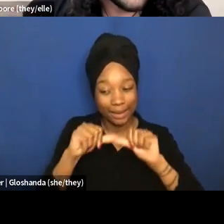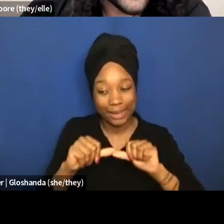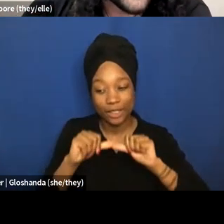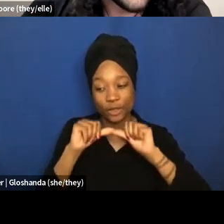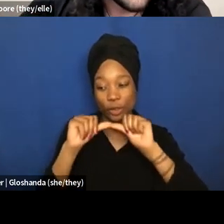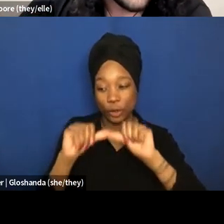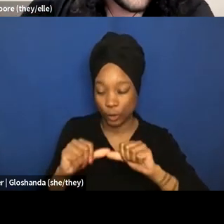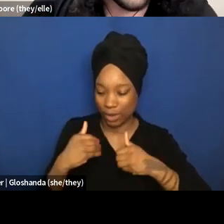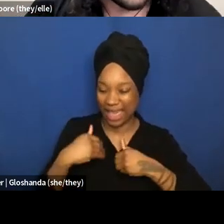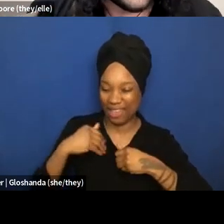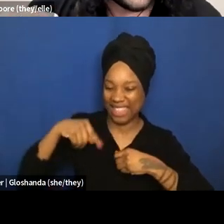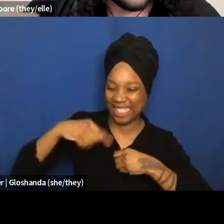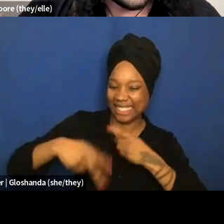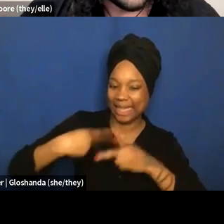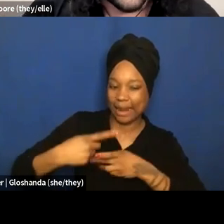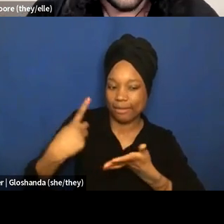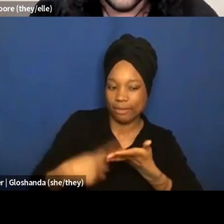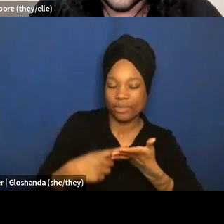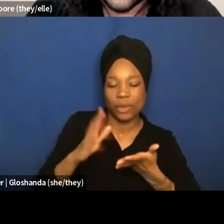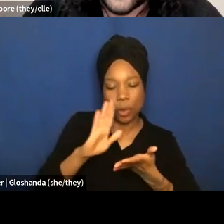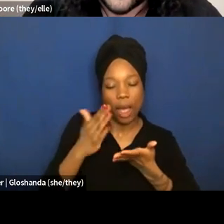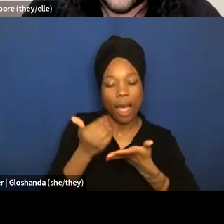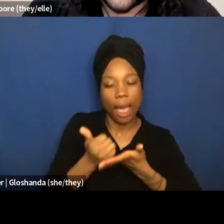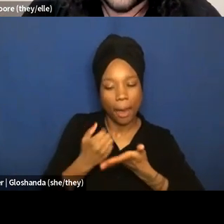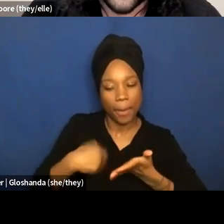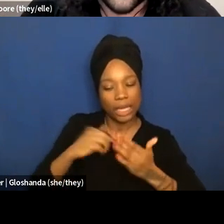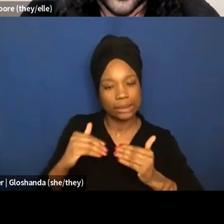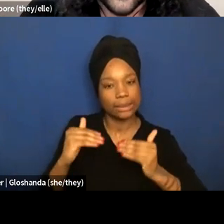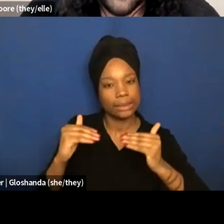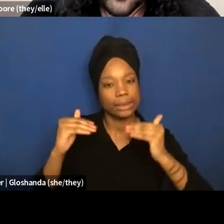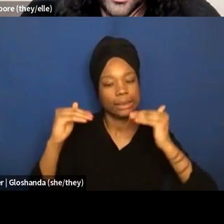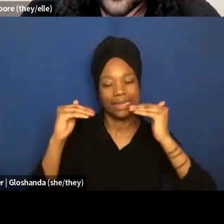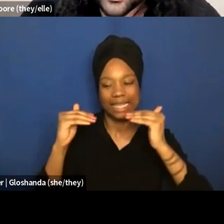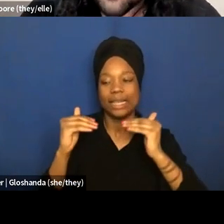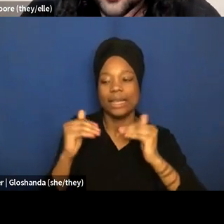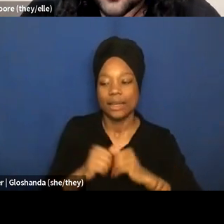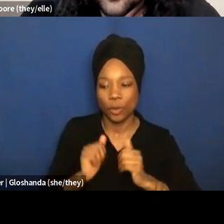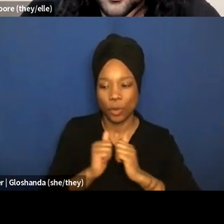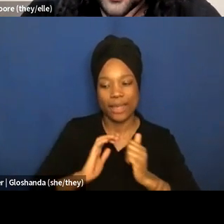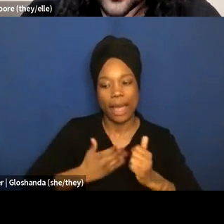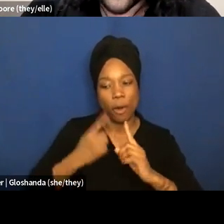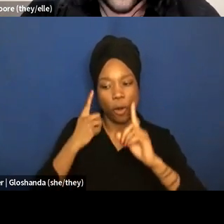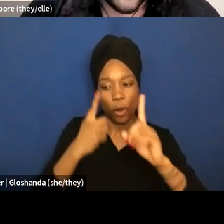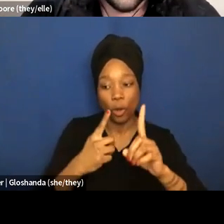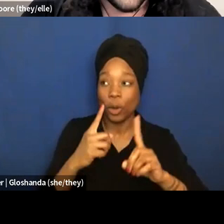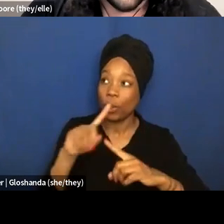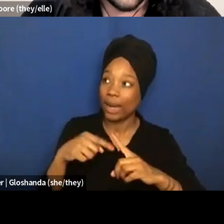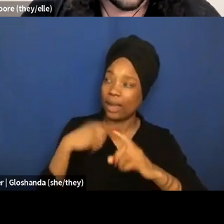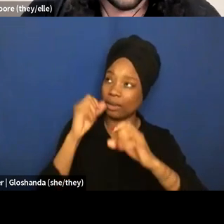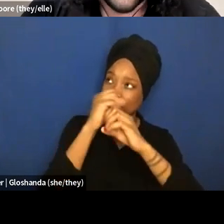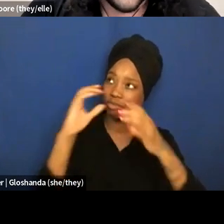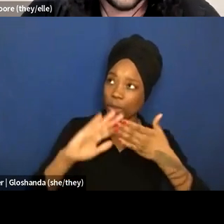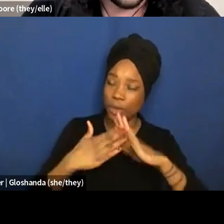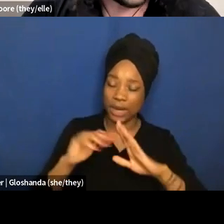these conversations is what's really going to move us forward in this particular direction. And when I think about community-based alternatives, what's